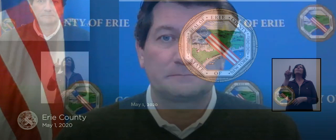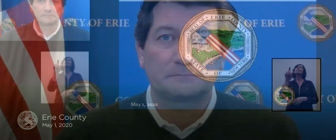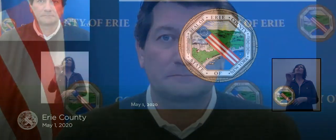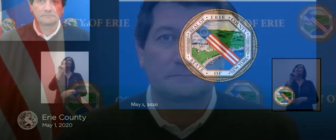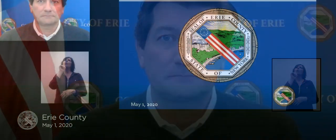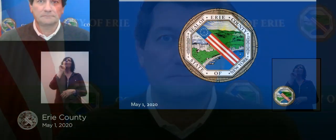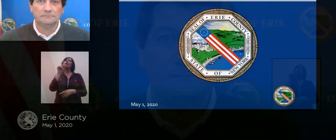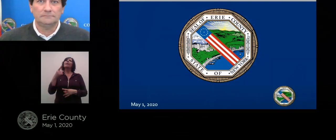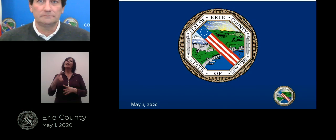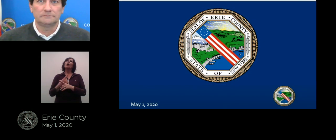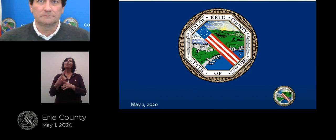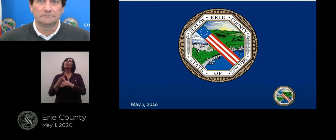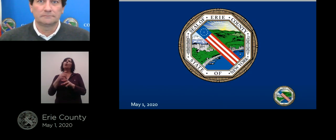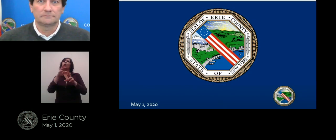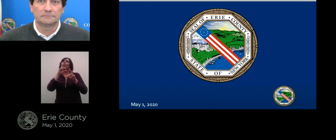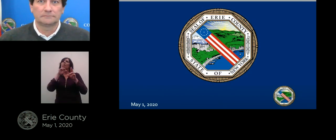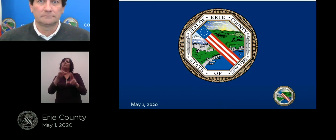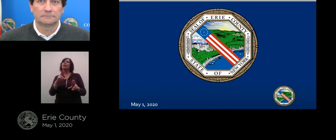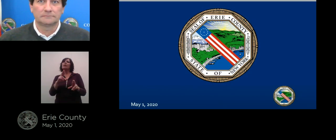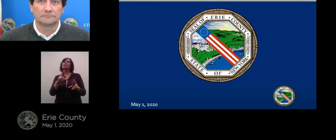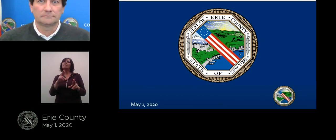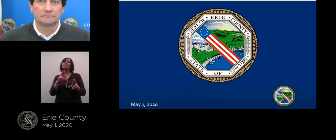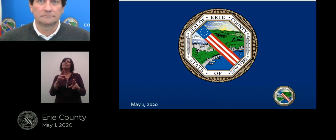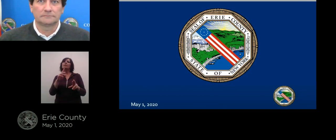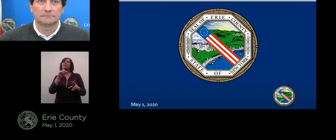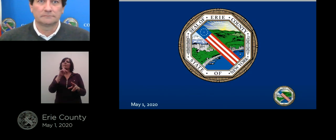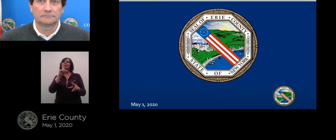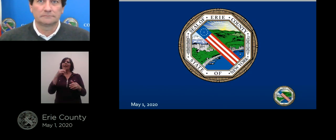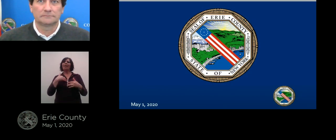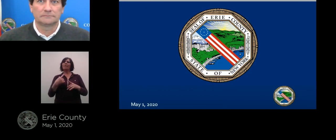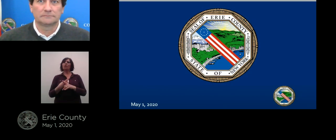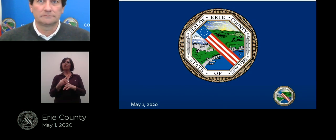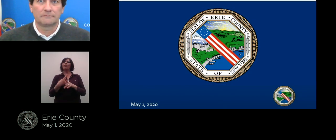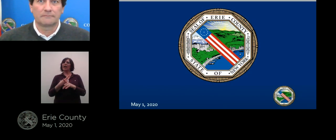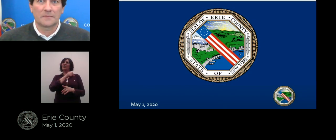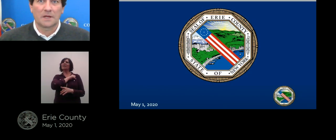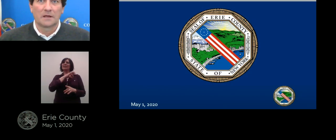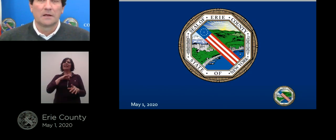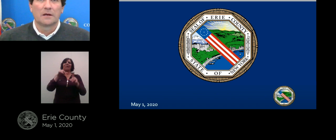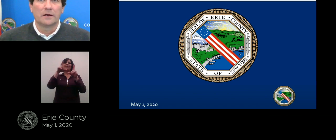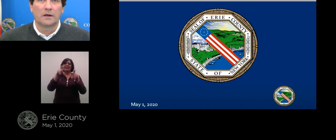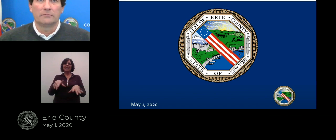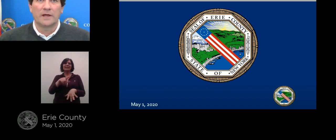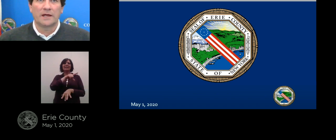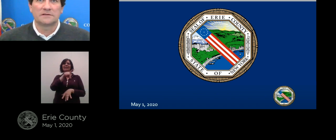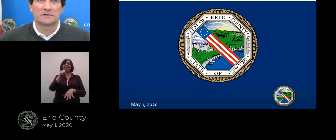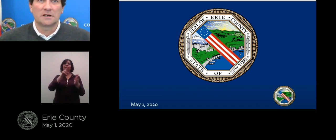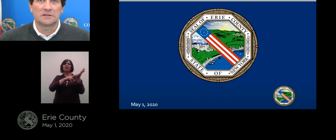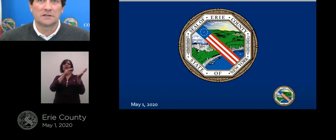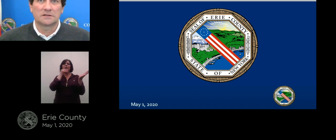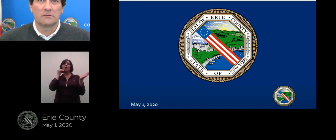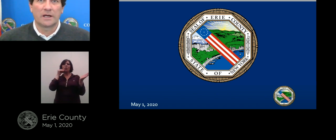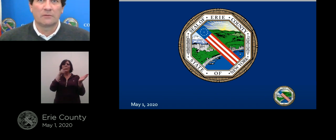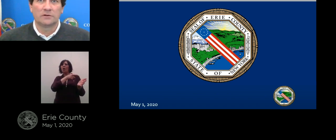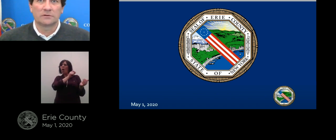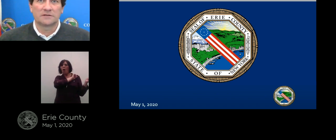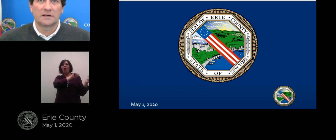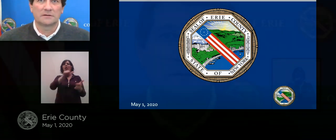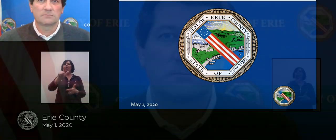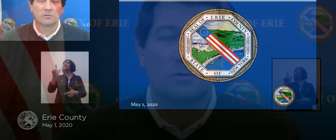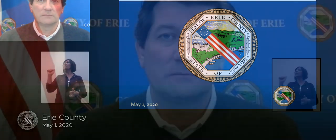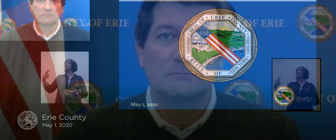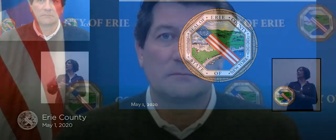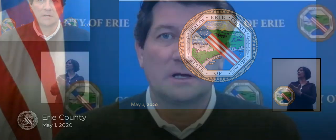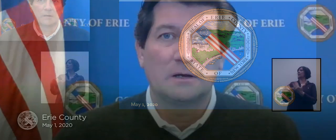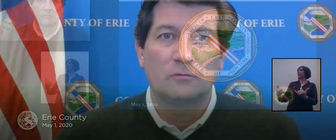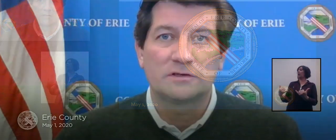response in this situation that we find ourselves is to have regular staff testing of all nursing homes? That is a discussion that's going on with New York State